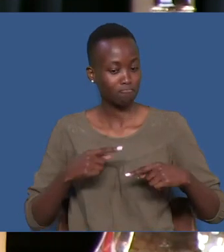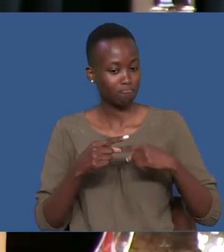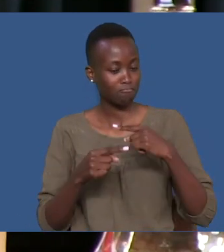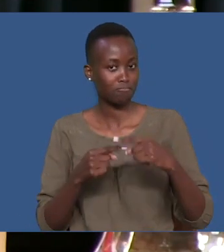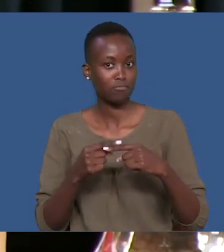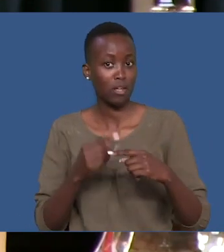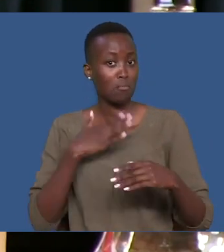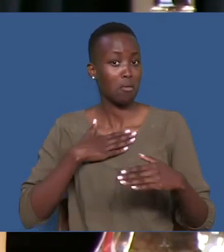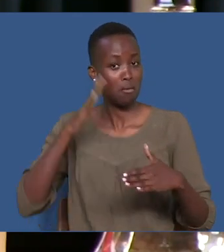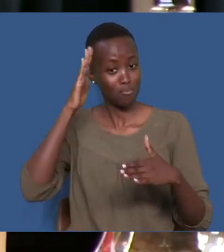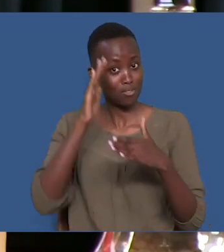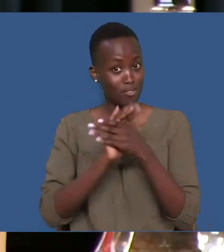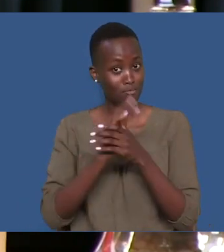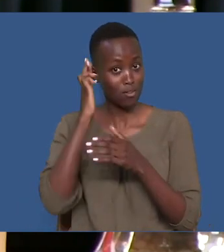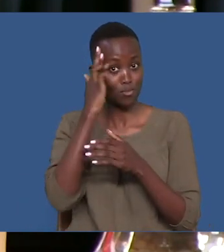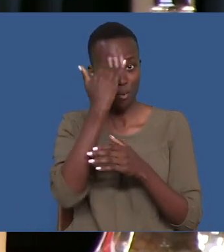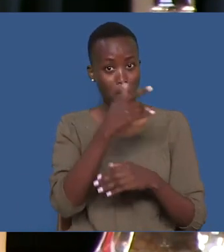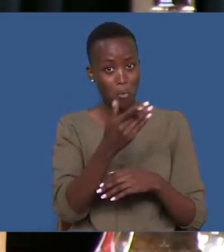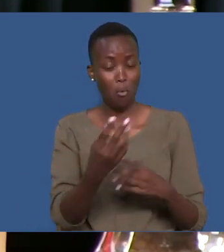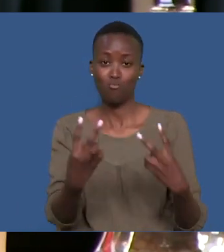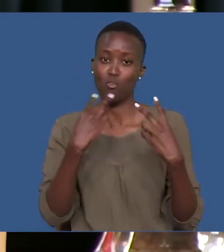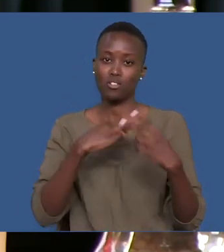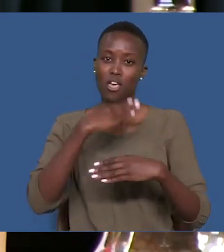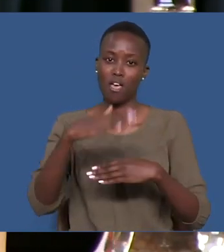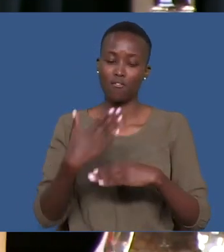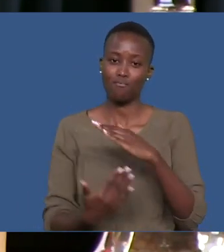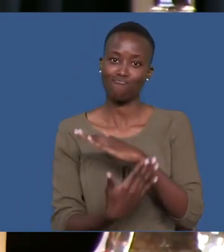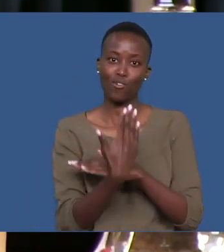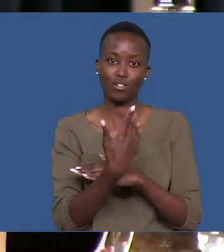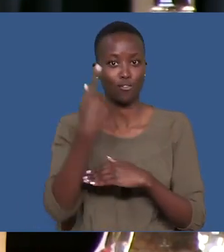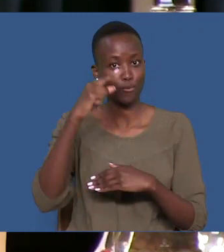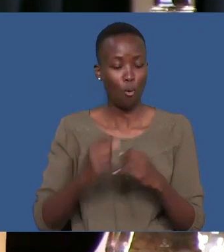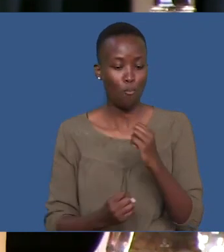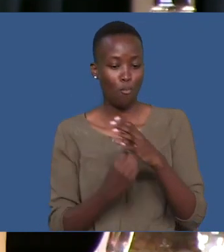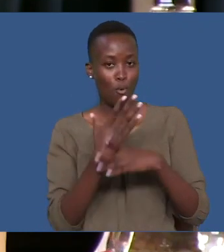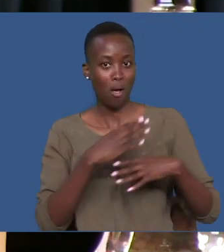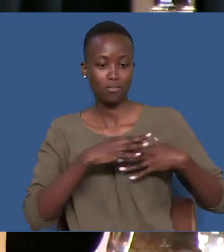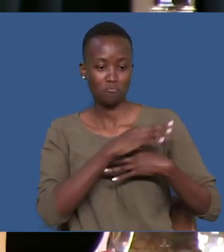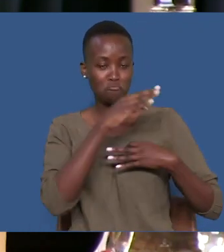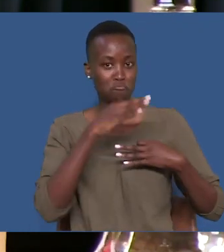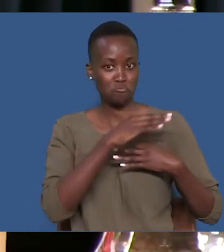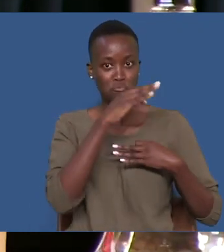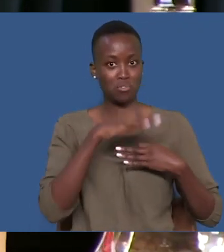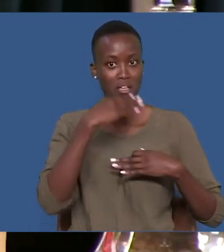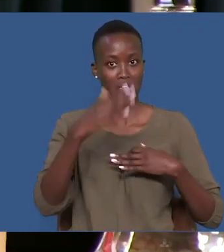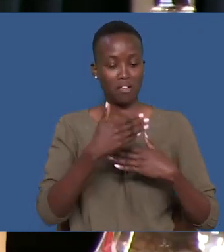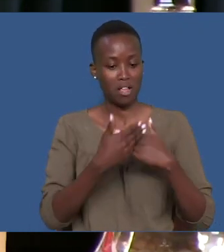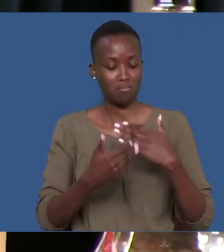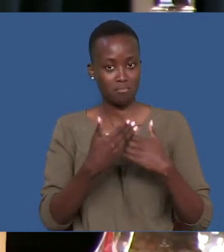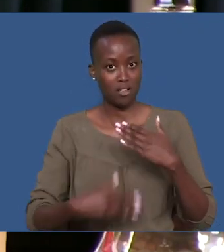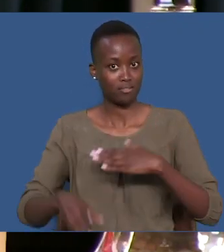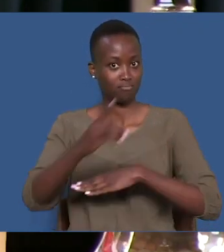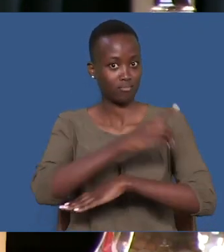And I believe this is the reason to why you tune in every morning for the sake of nurturing and giving food, your daily bread, to